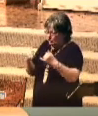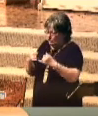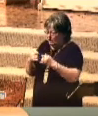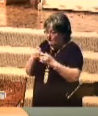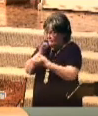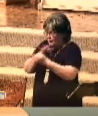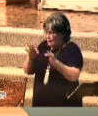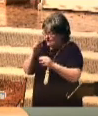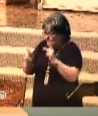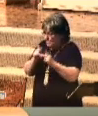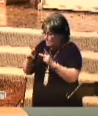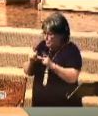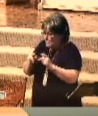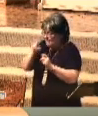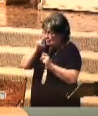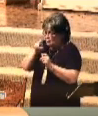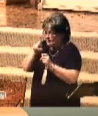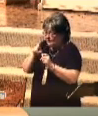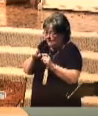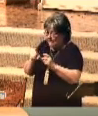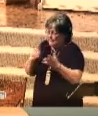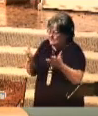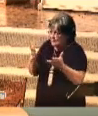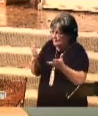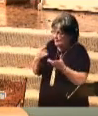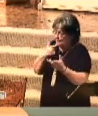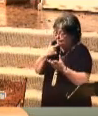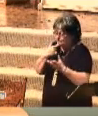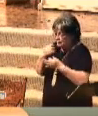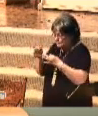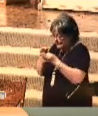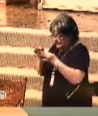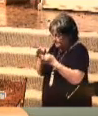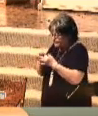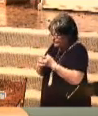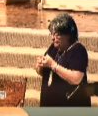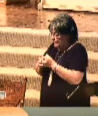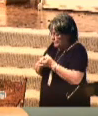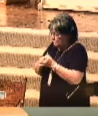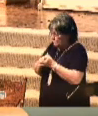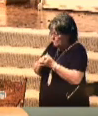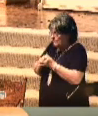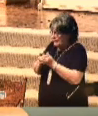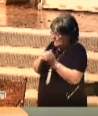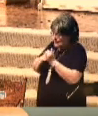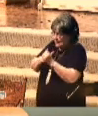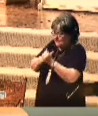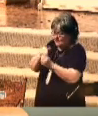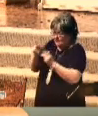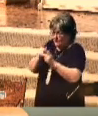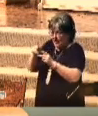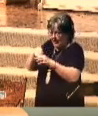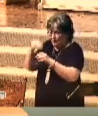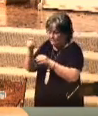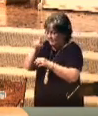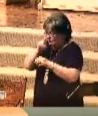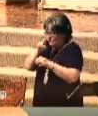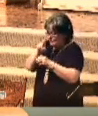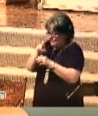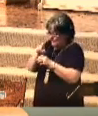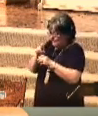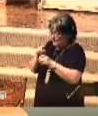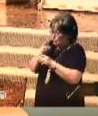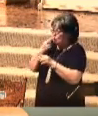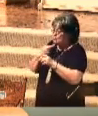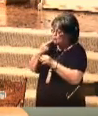Egypt." And he went on to say how that when he led them out, he came to the Red Sea,